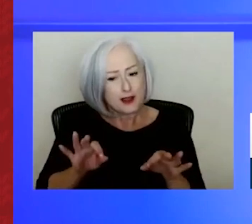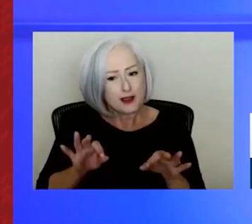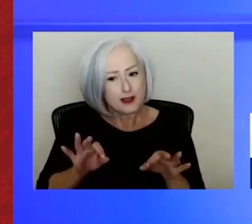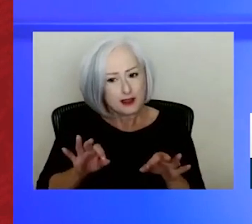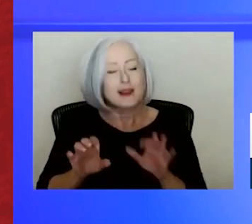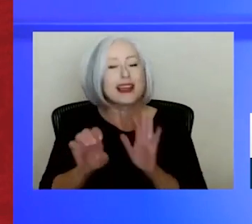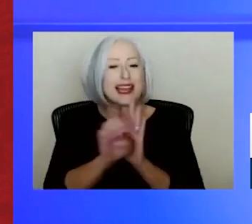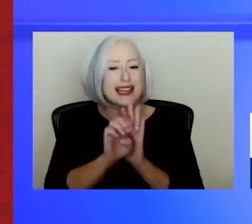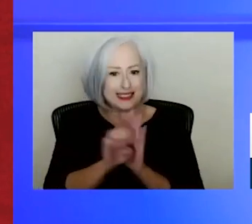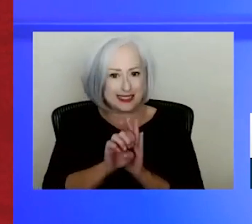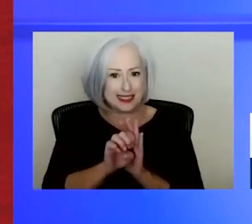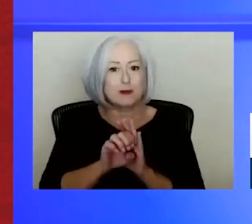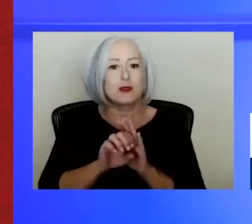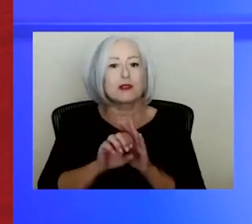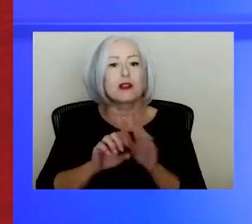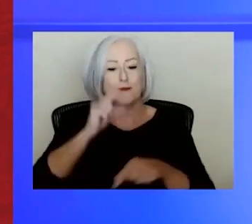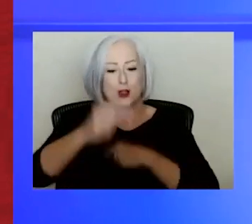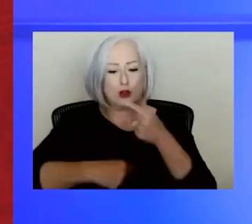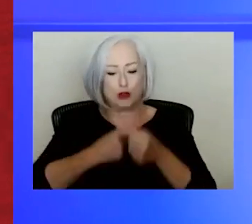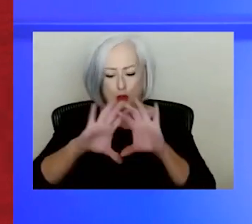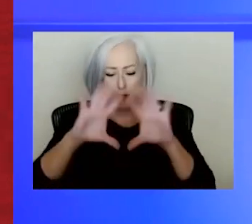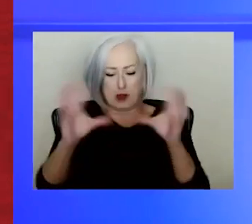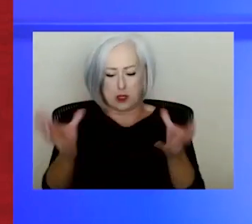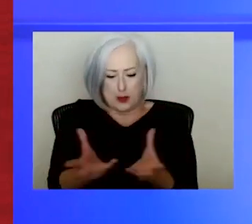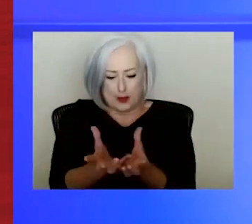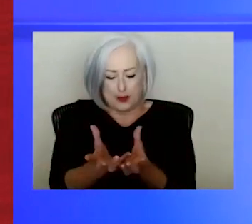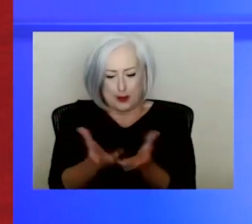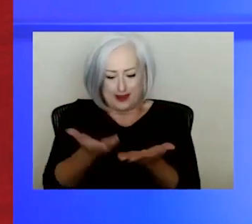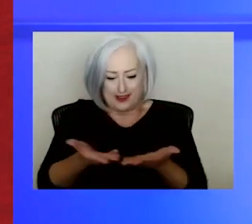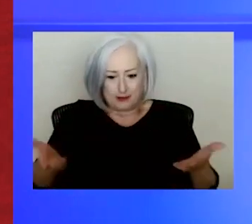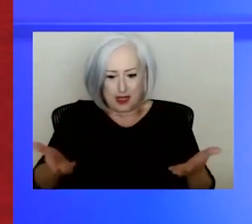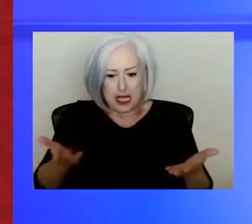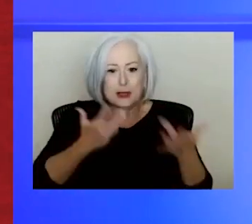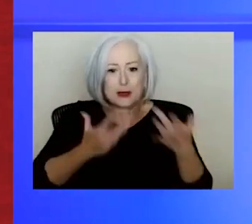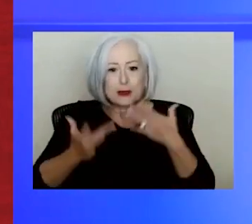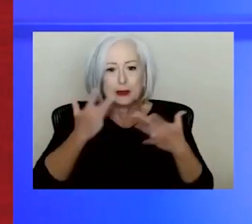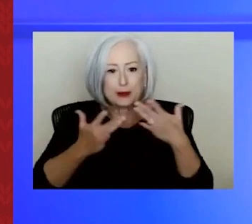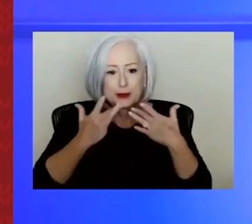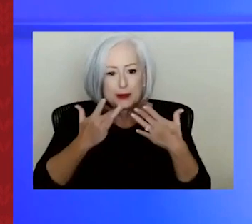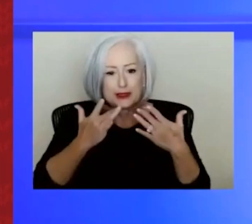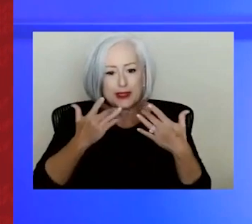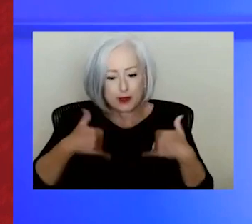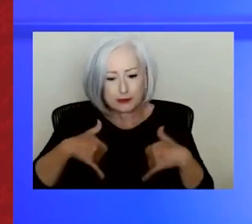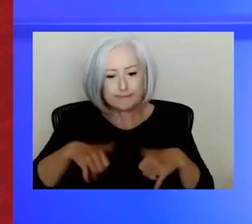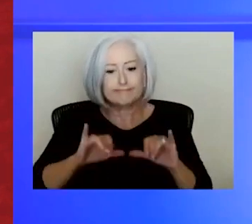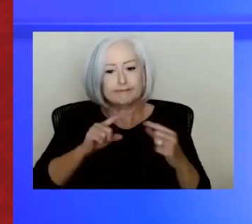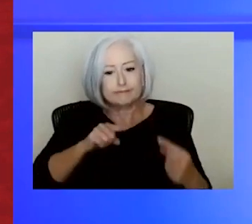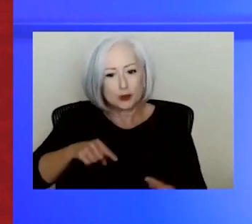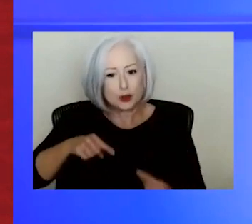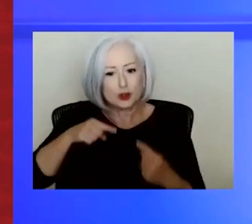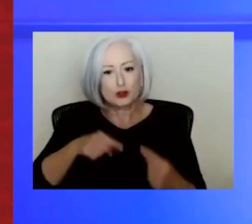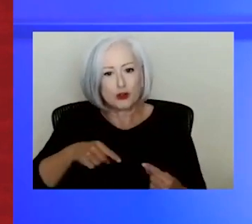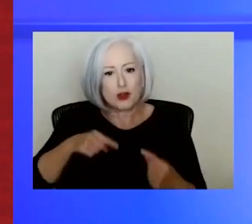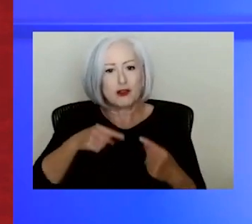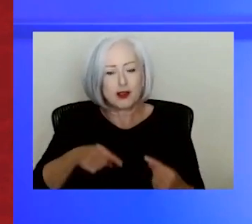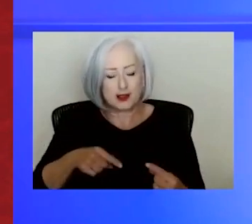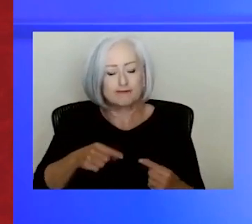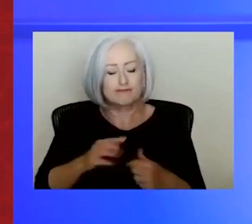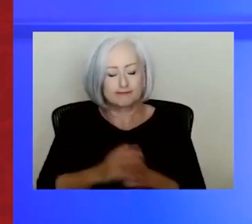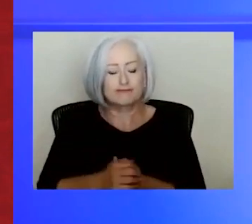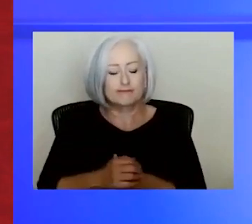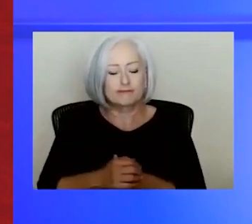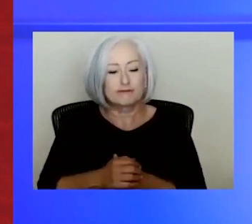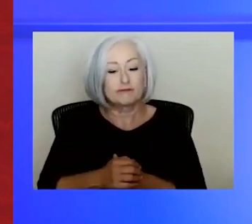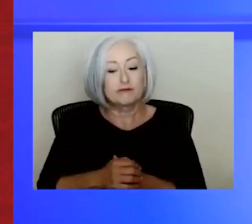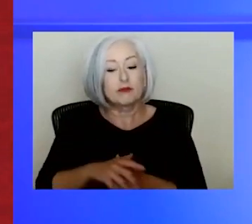global supply chain issues that we're struggling with and that the healthcare industry is dealt with. This was triggered by